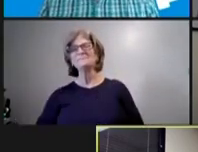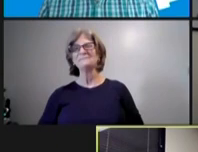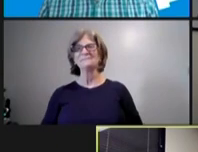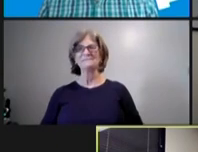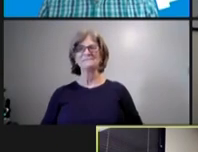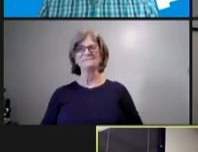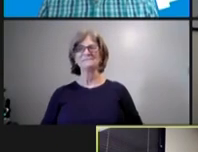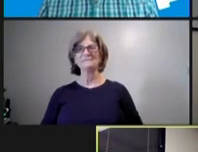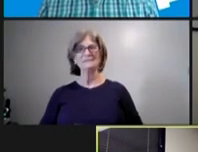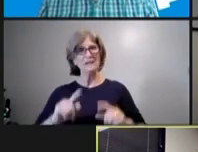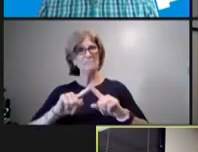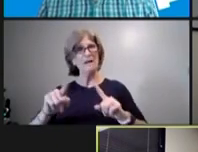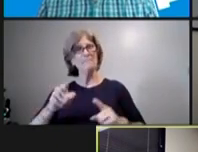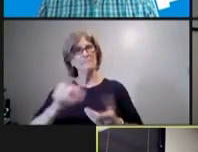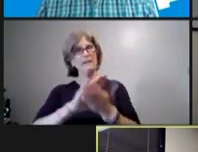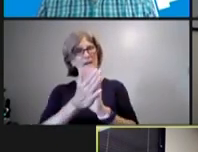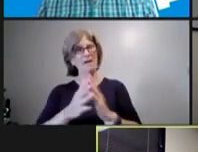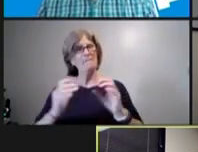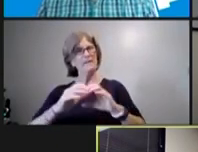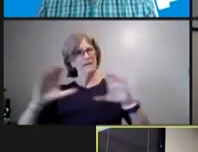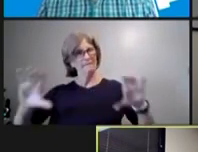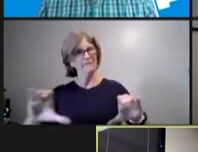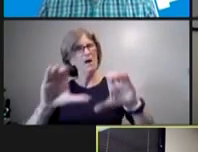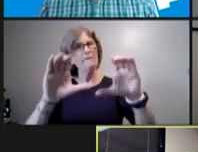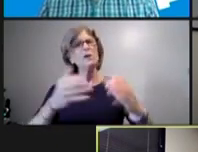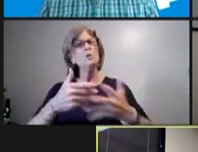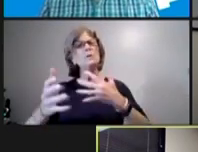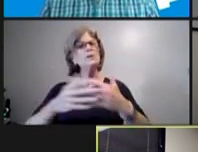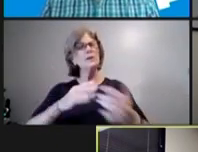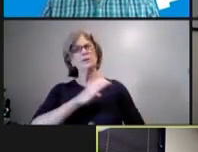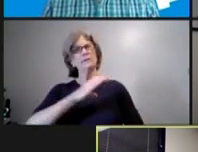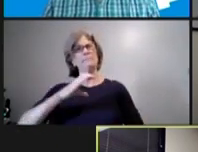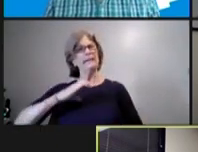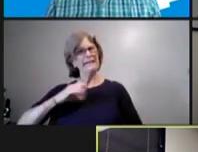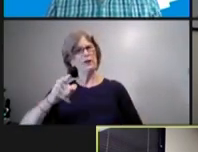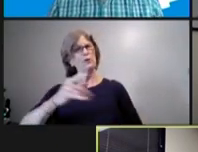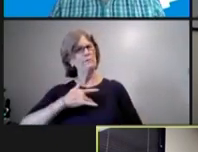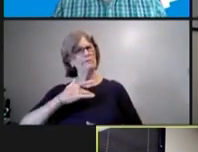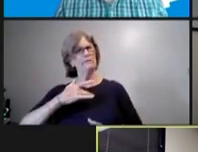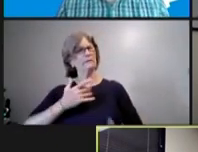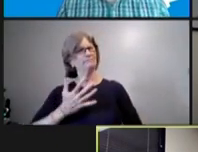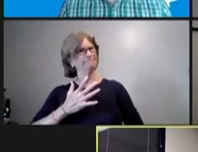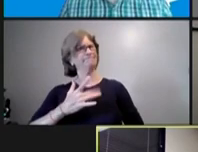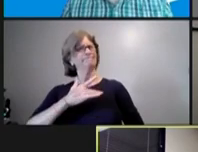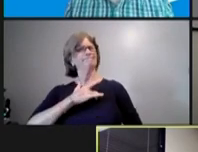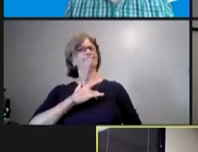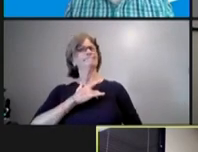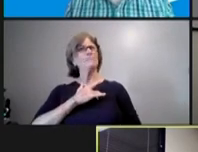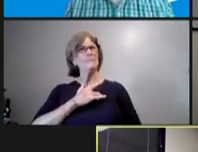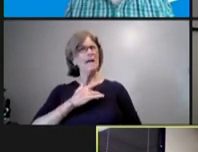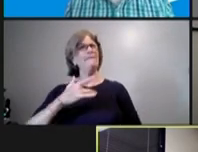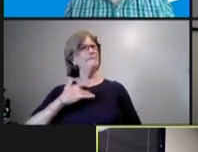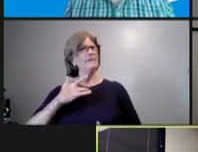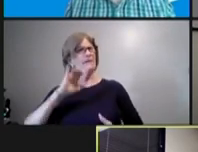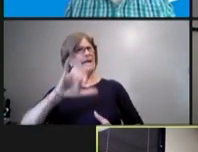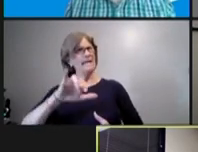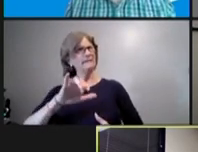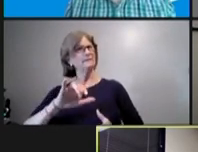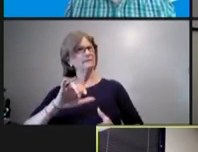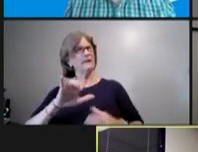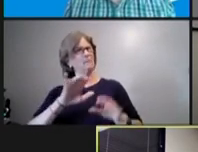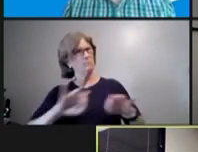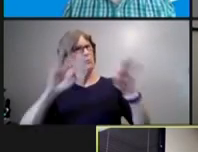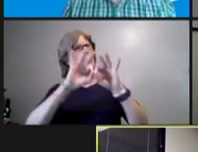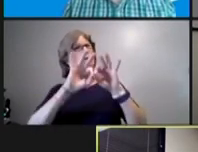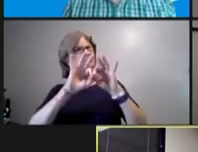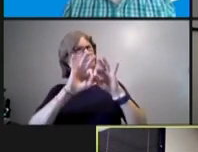get involved in whatever committee is, you know, really the most enticing to you, that really feels like you're the most connected and the most interested in. I